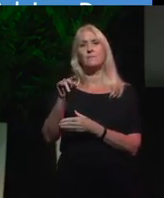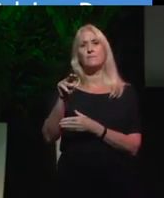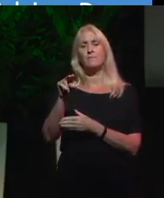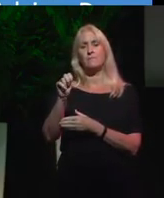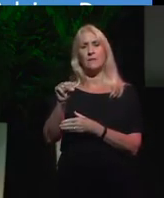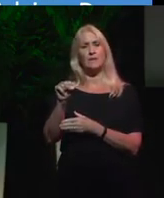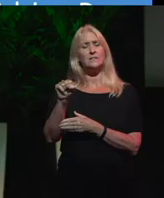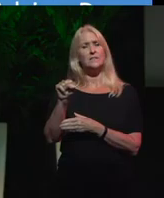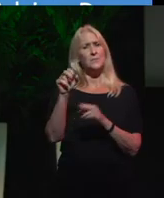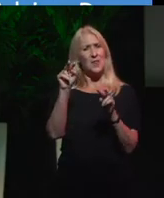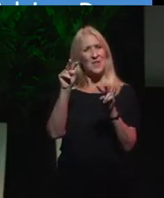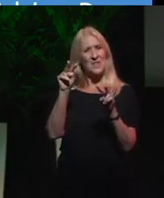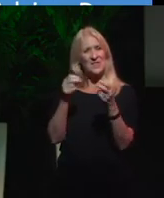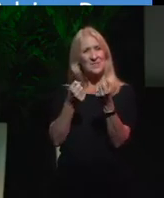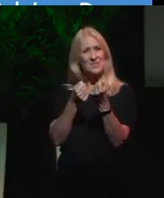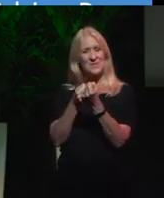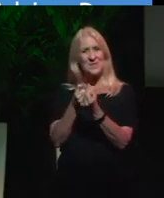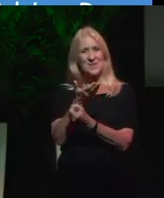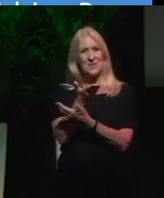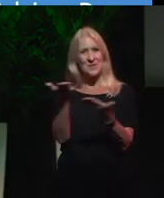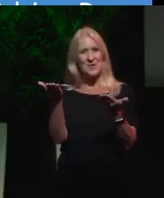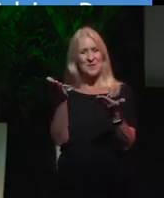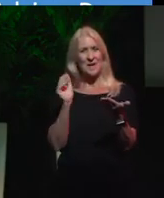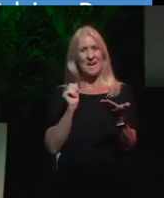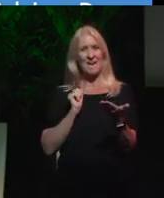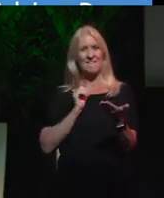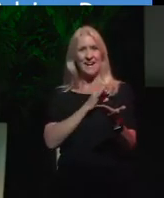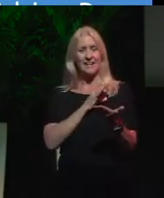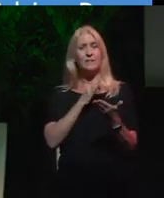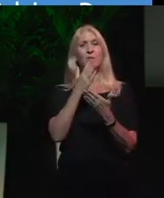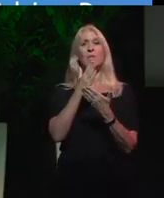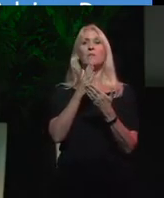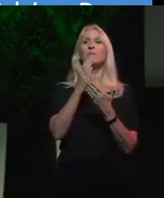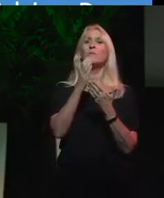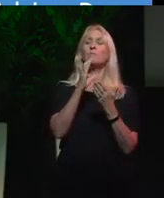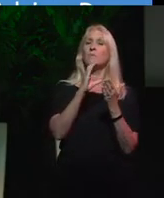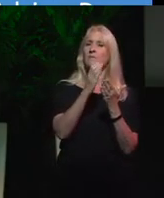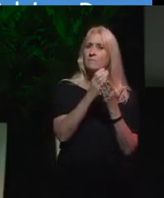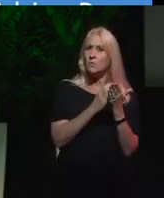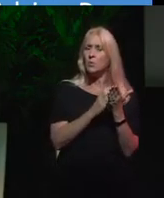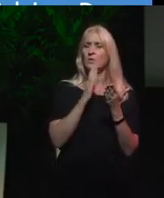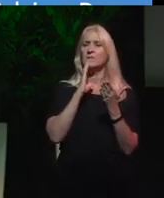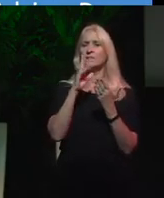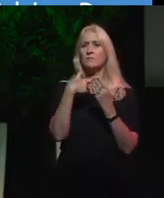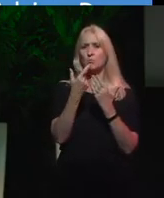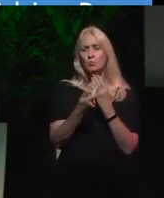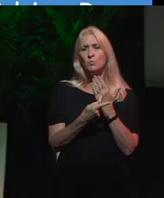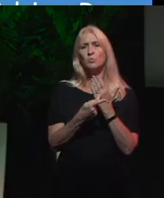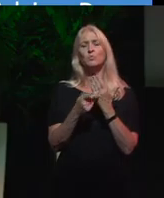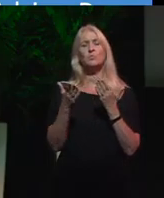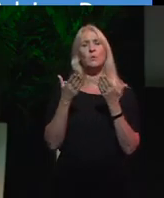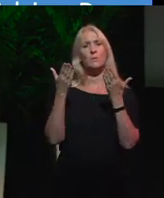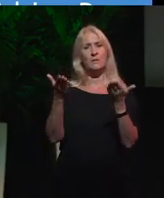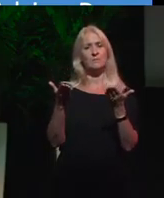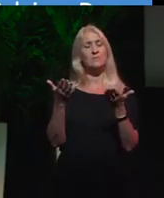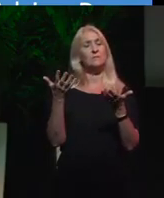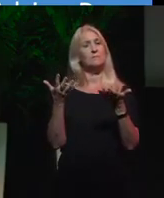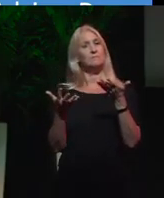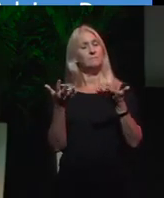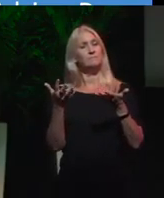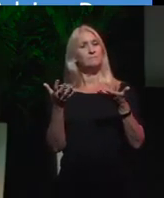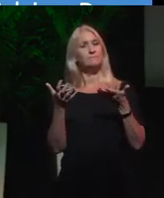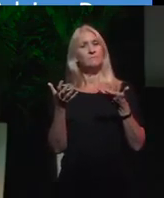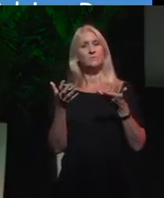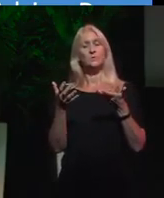you, our faculty, with both course and program level proposals that you might wish to advance throughout the coming